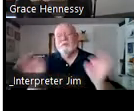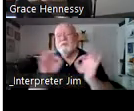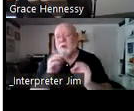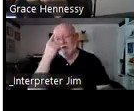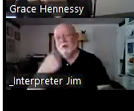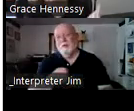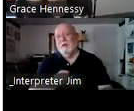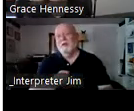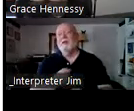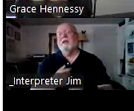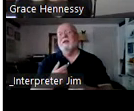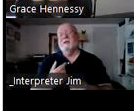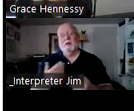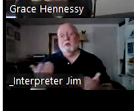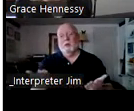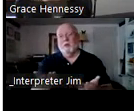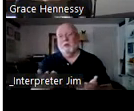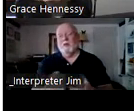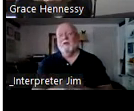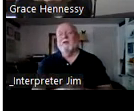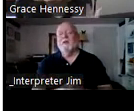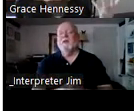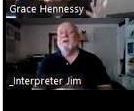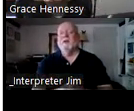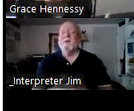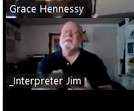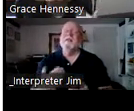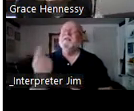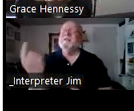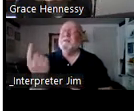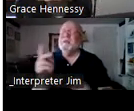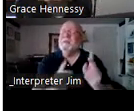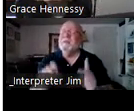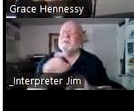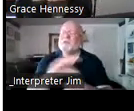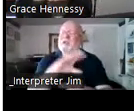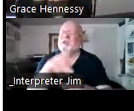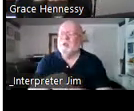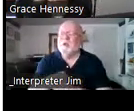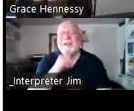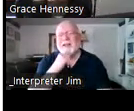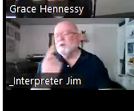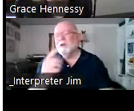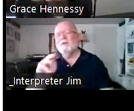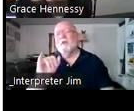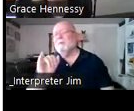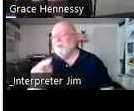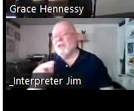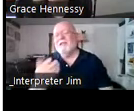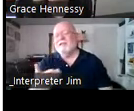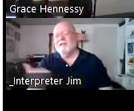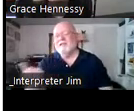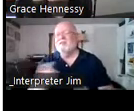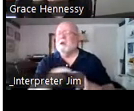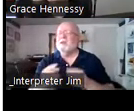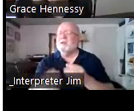living for today, that people should include. It's not considered one of the main steps, but it's something that they did add on for people to do.